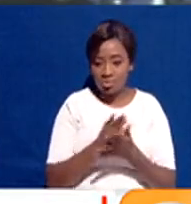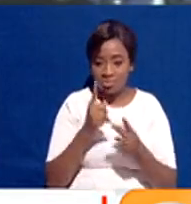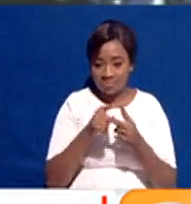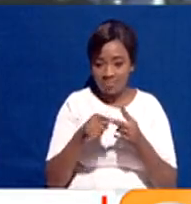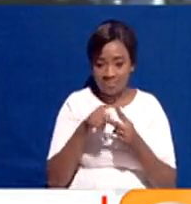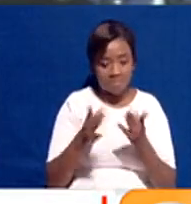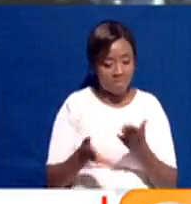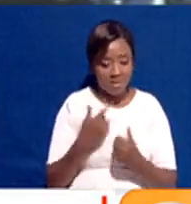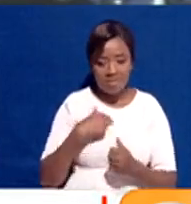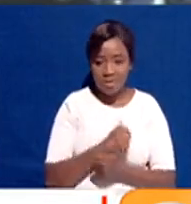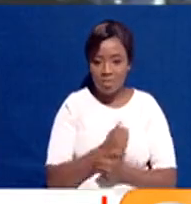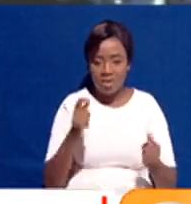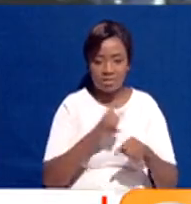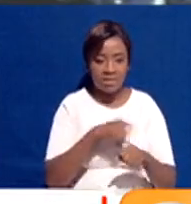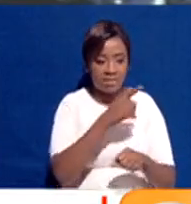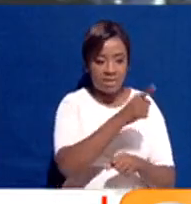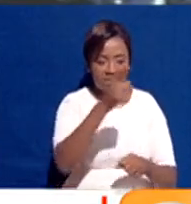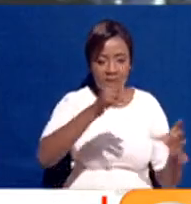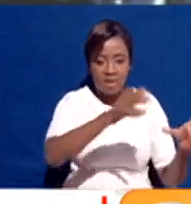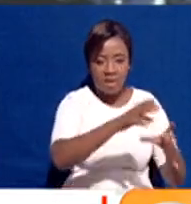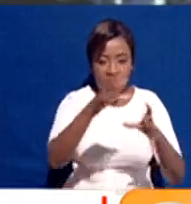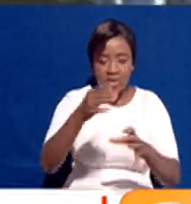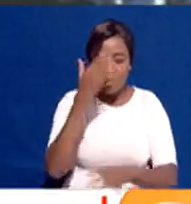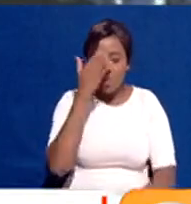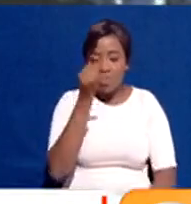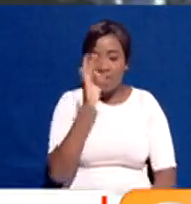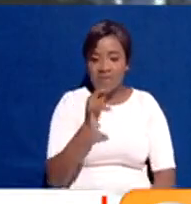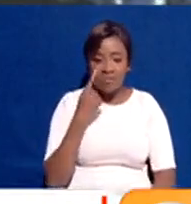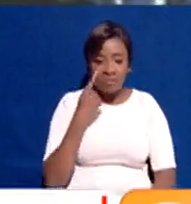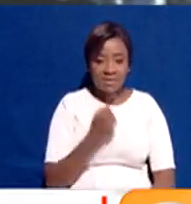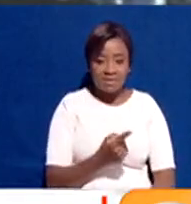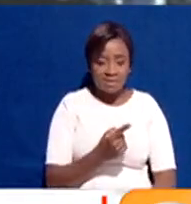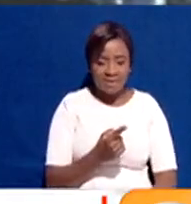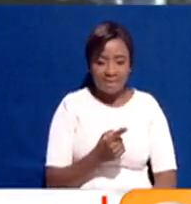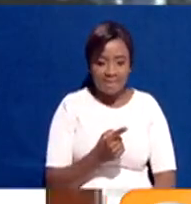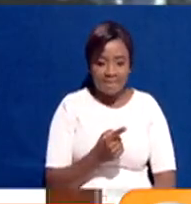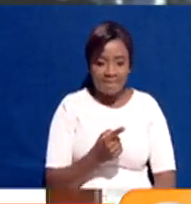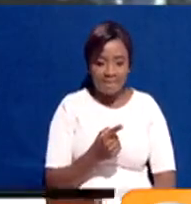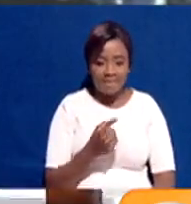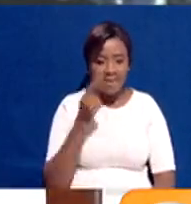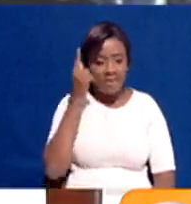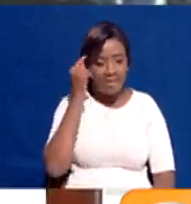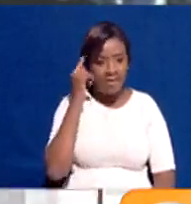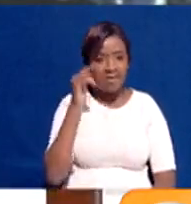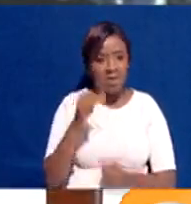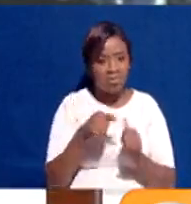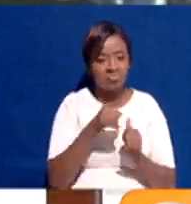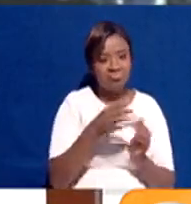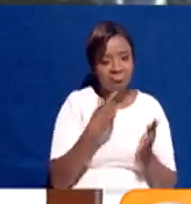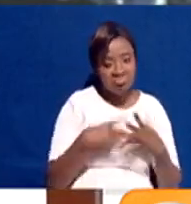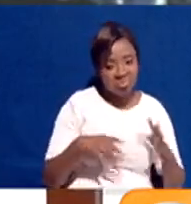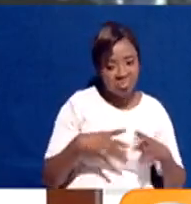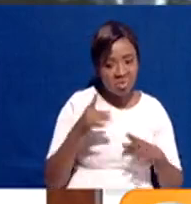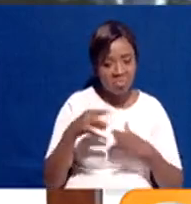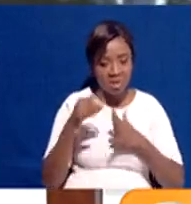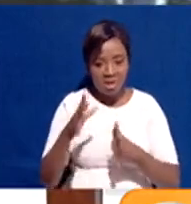the community, because if you can think finance, if you can think figures, and you can think people, then when you bring them together,